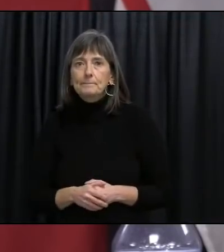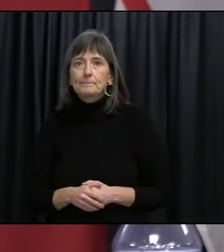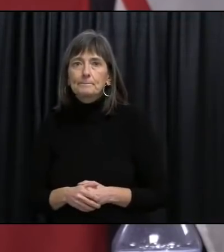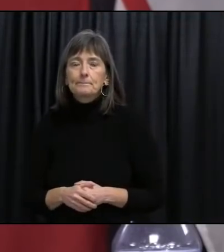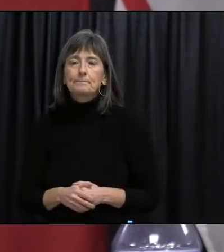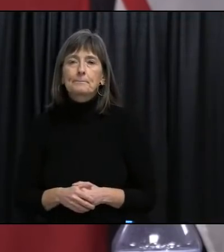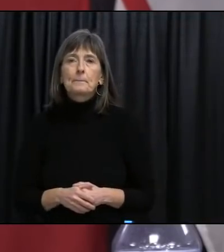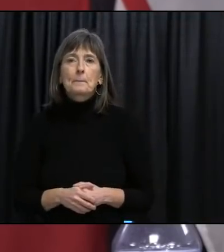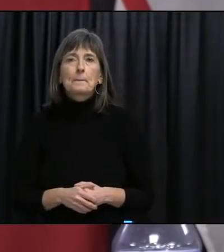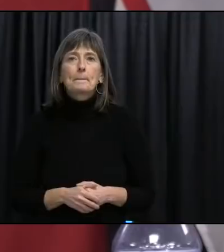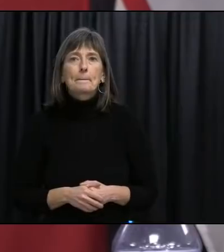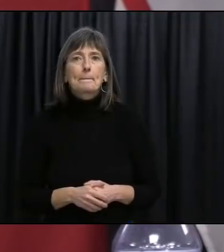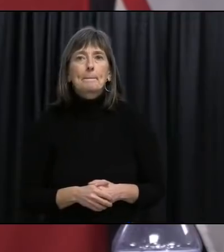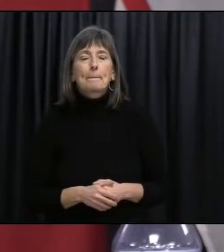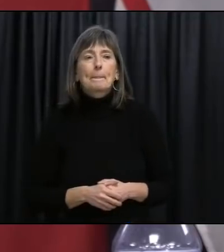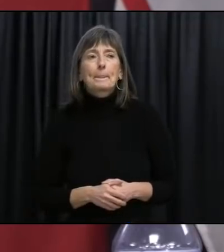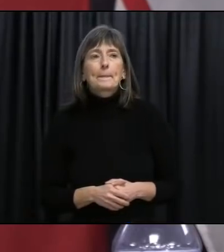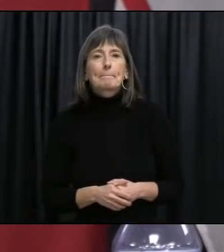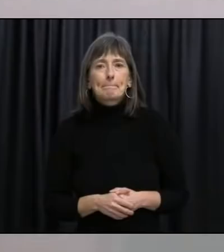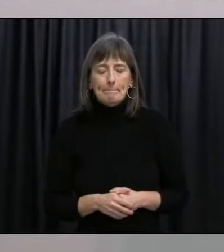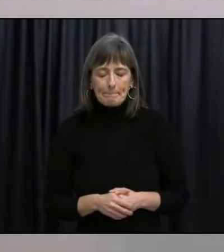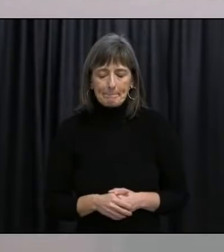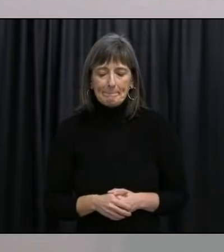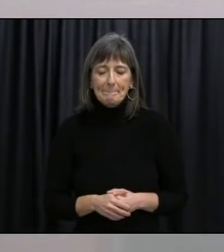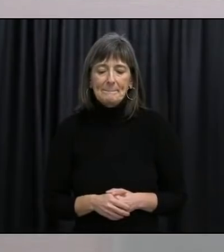there. Thank you.